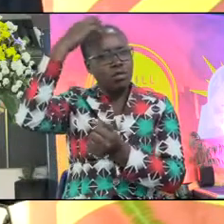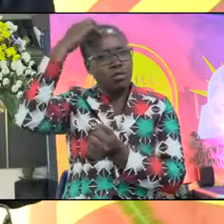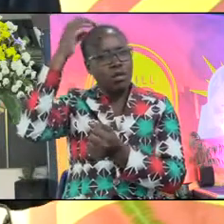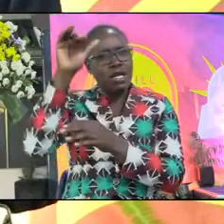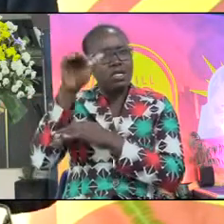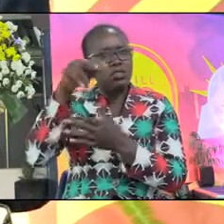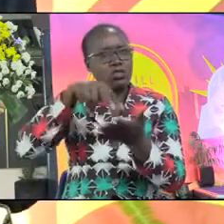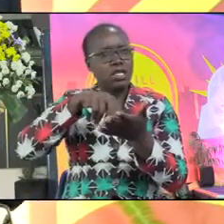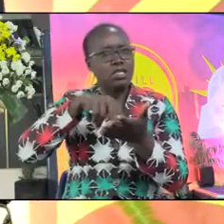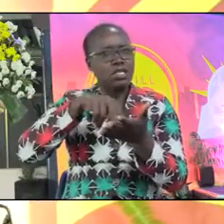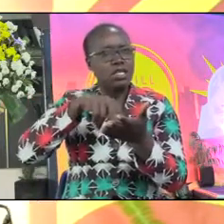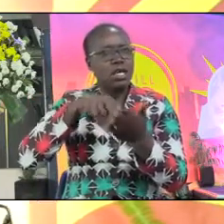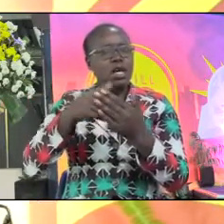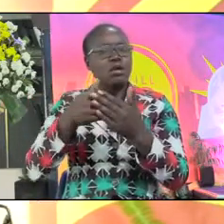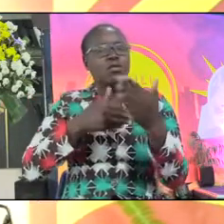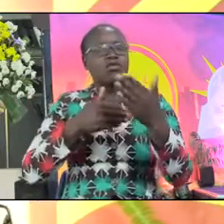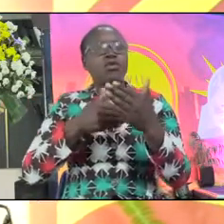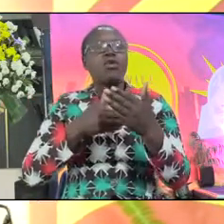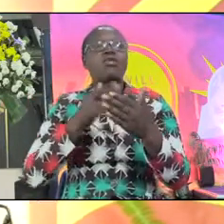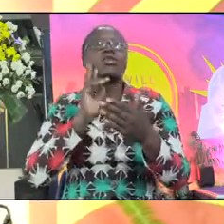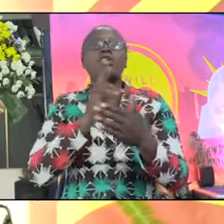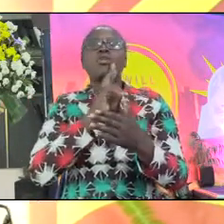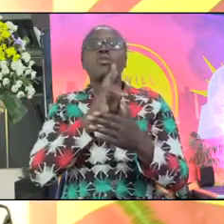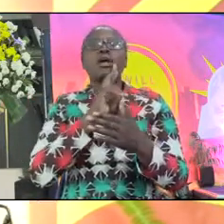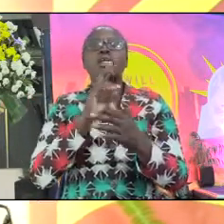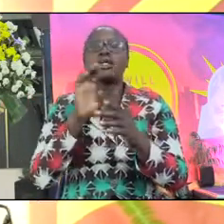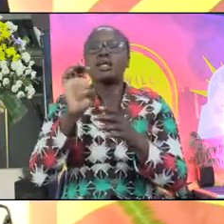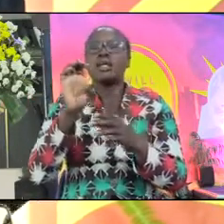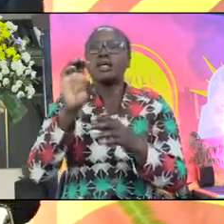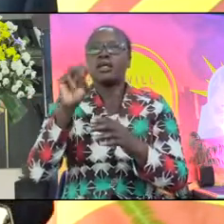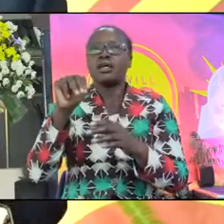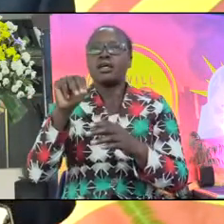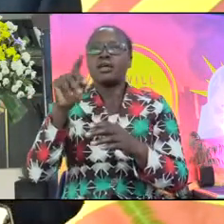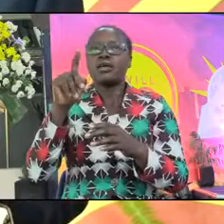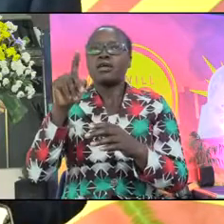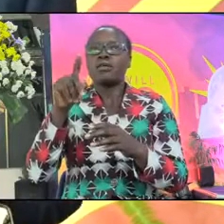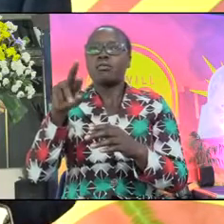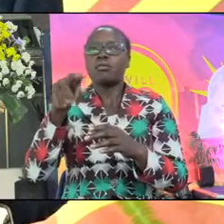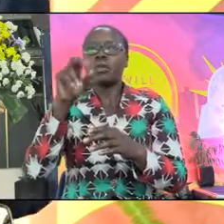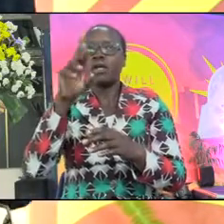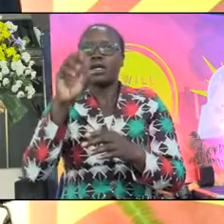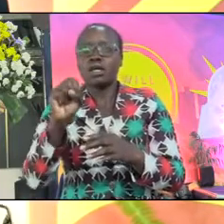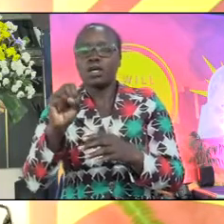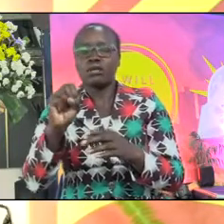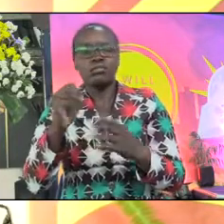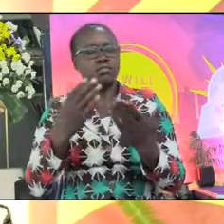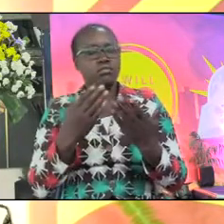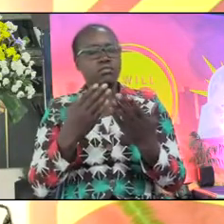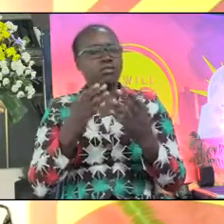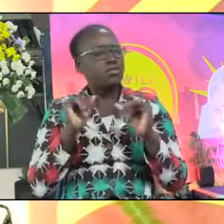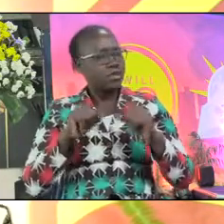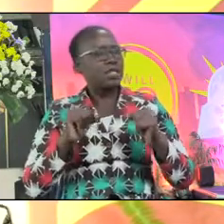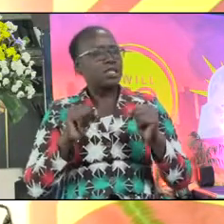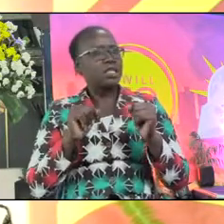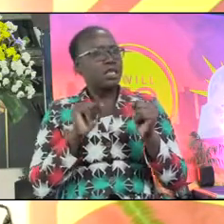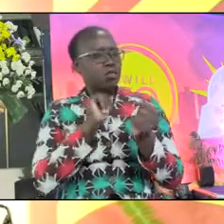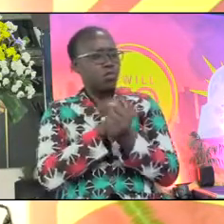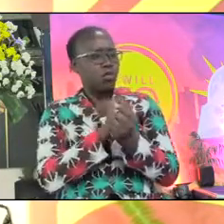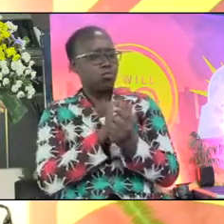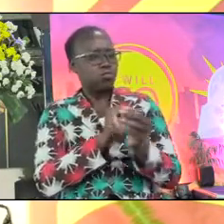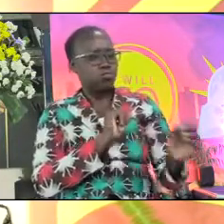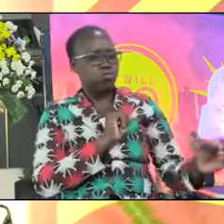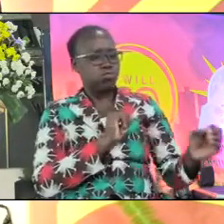before the Roman Emperor Caesar. Agrippa agreed, and Paul was